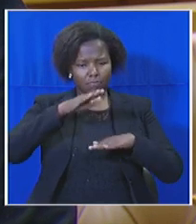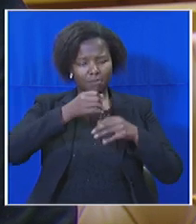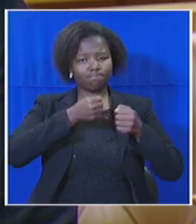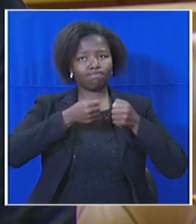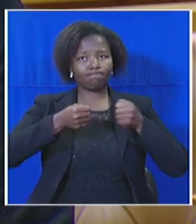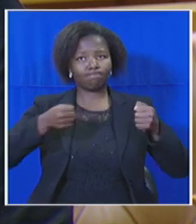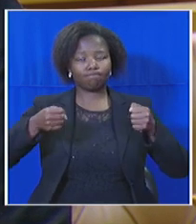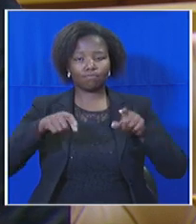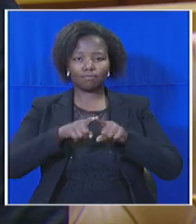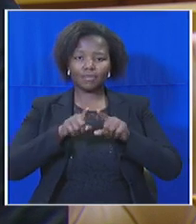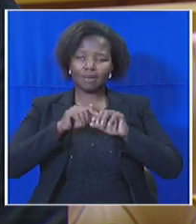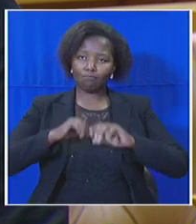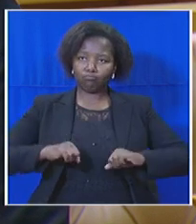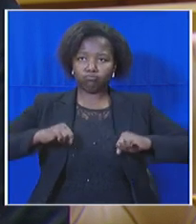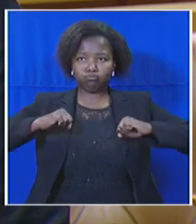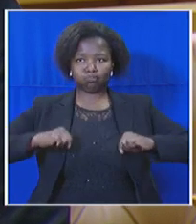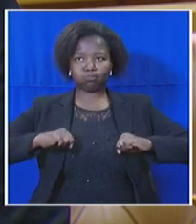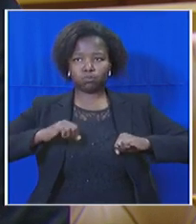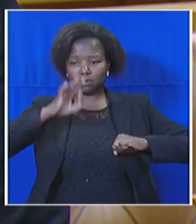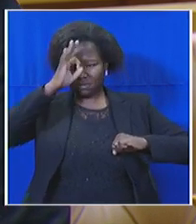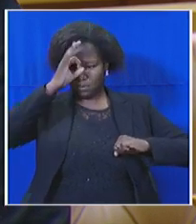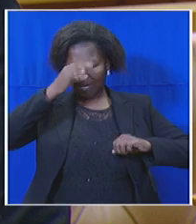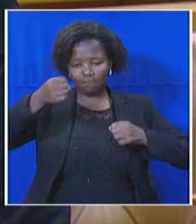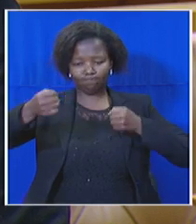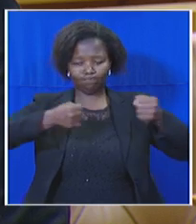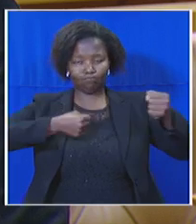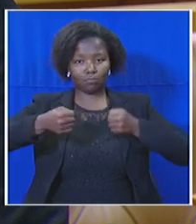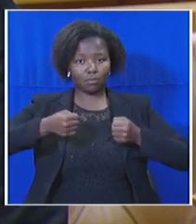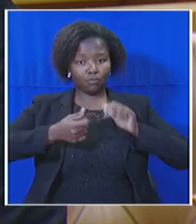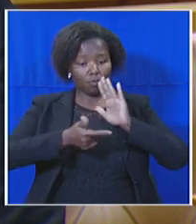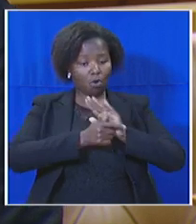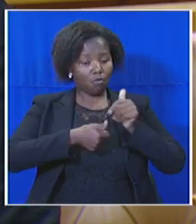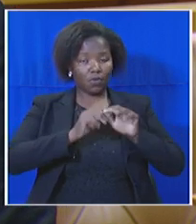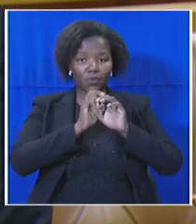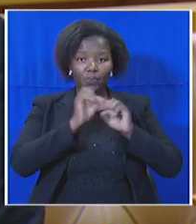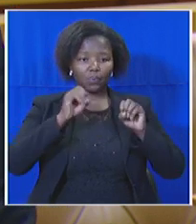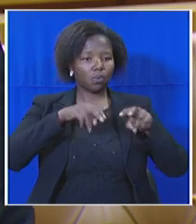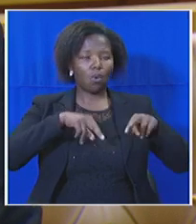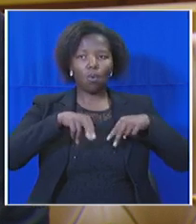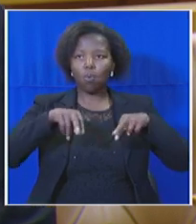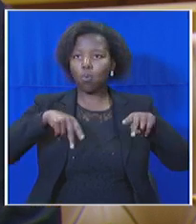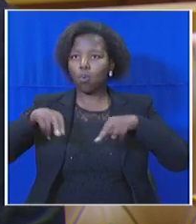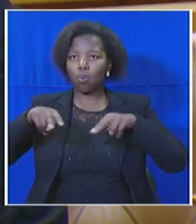bouncers who were appointed illegally roaming around if there is a security alert.